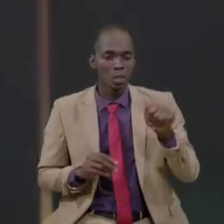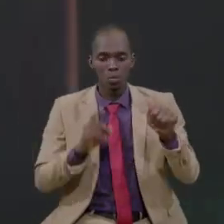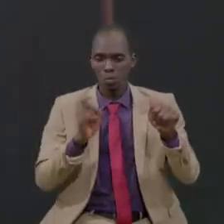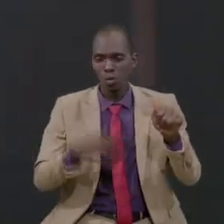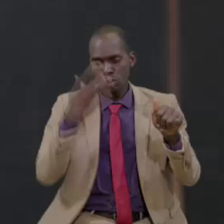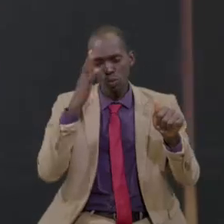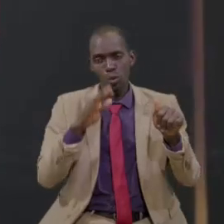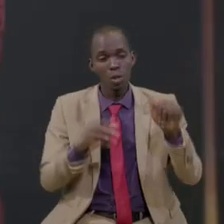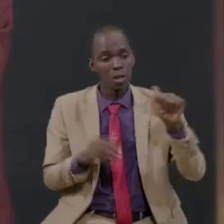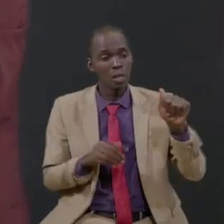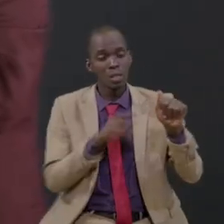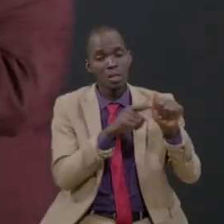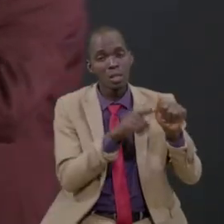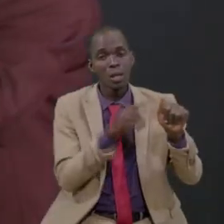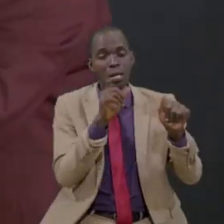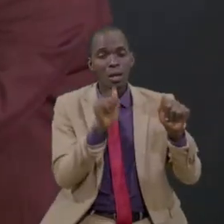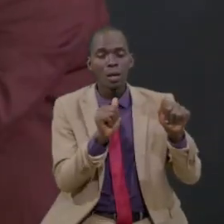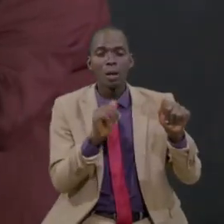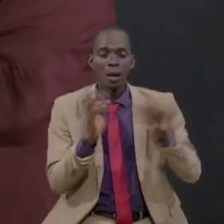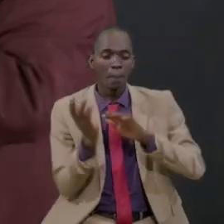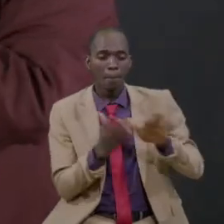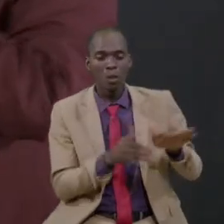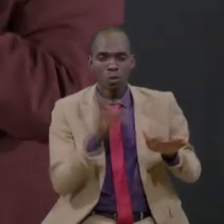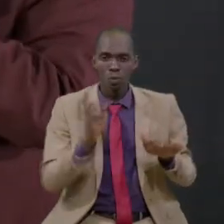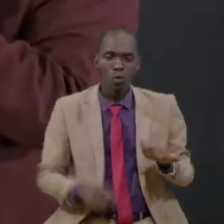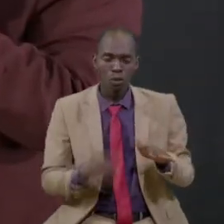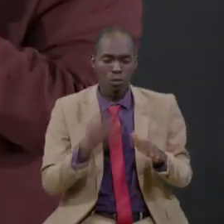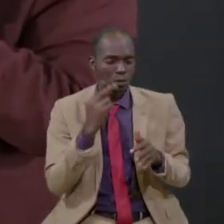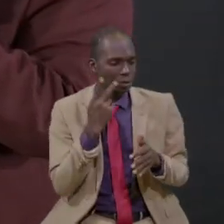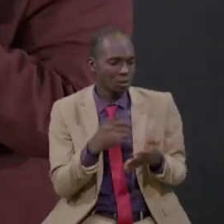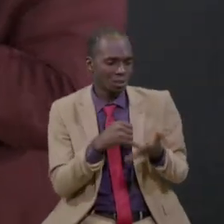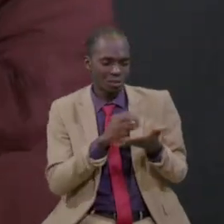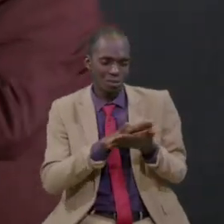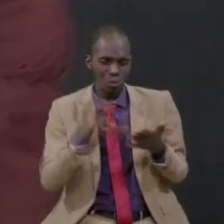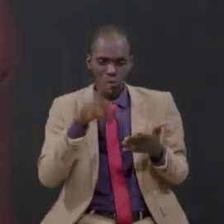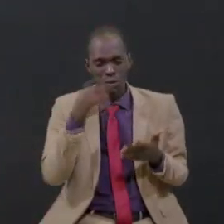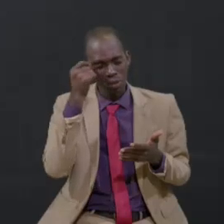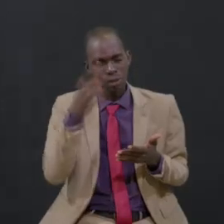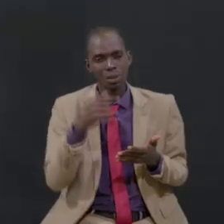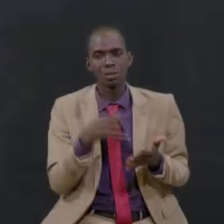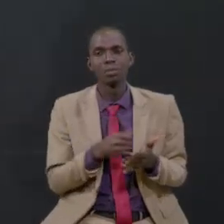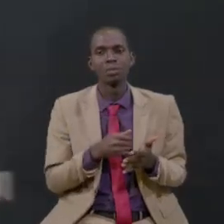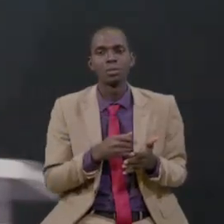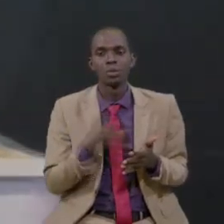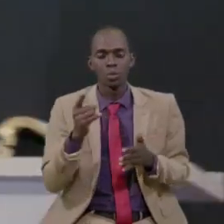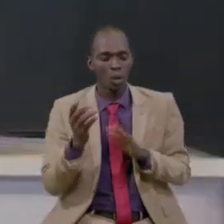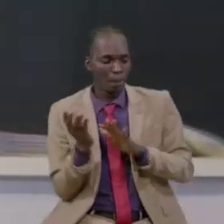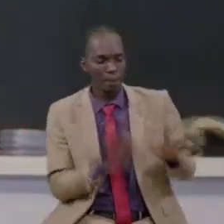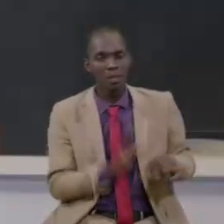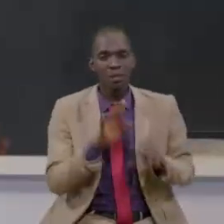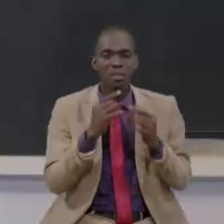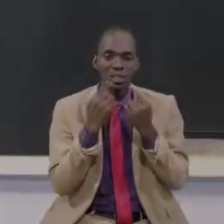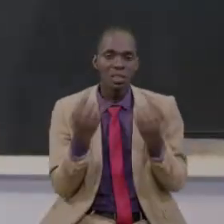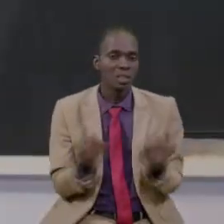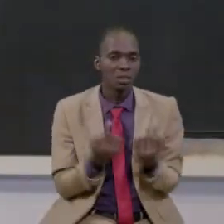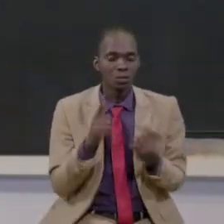be clear and distinct. You abandon your sin. You abandon the past.